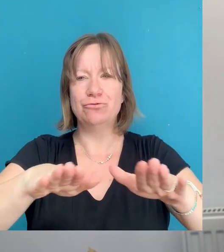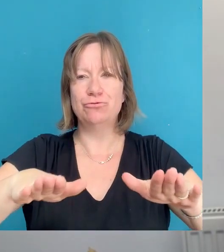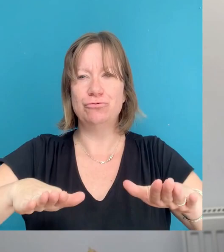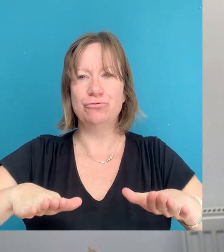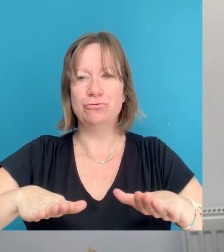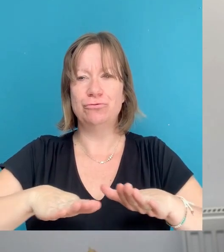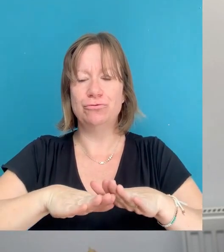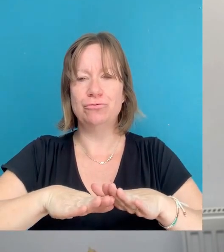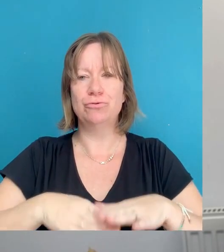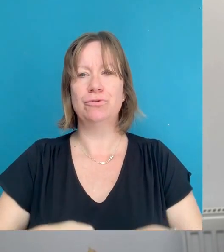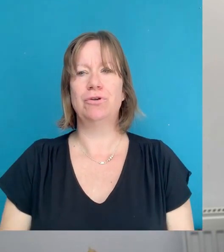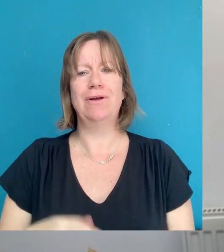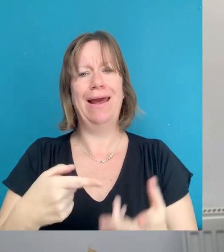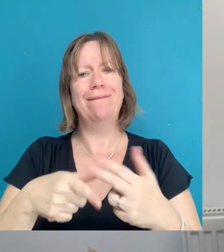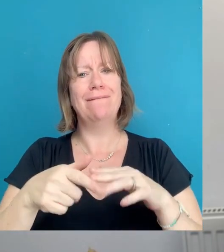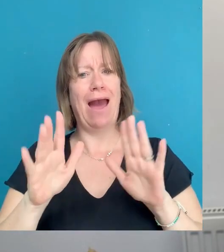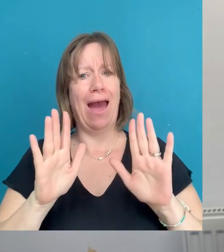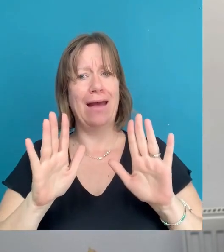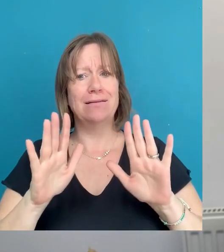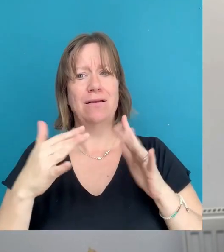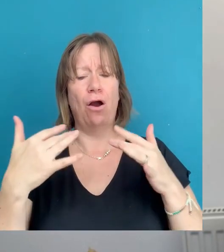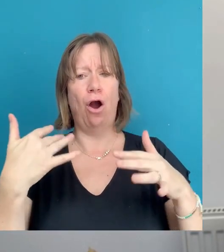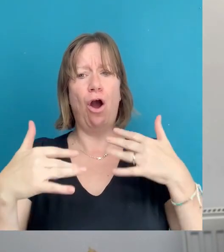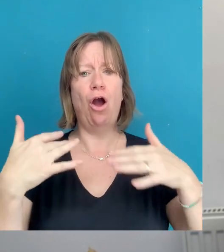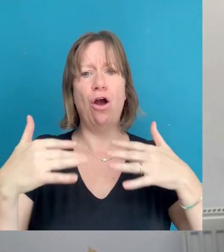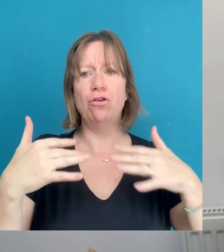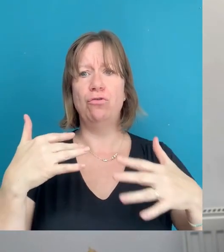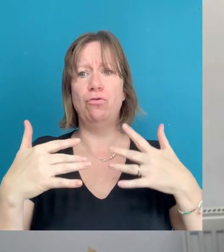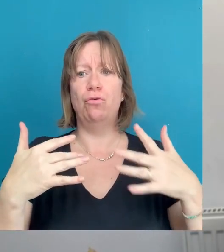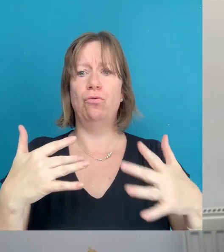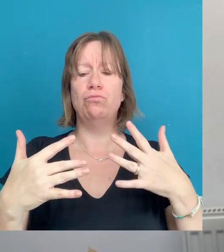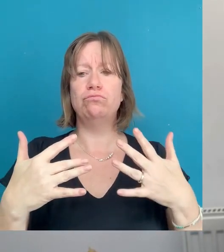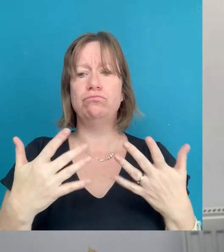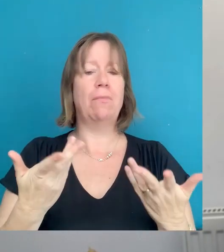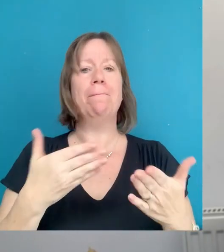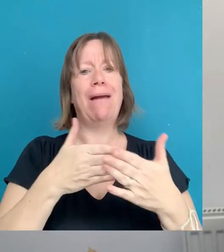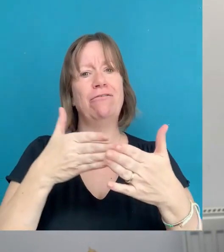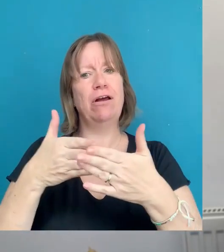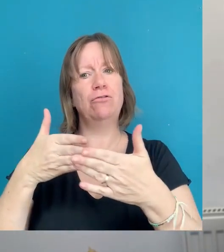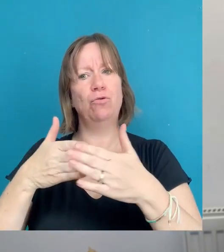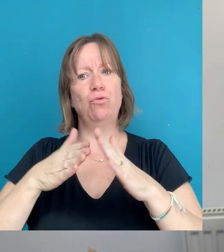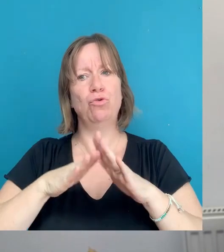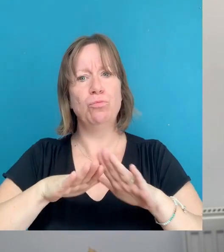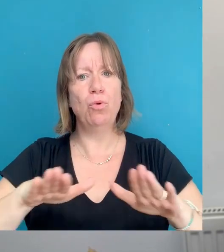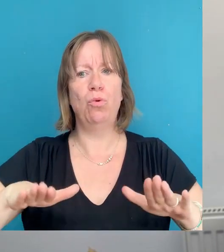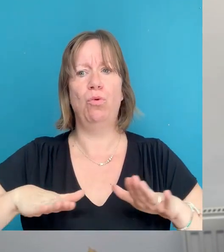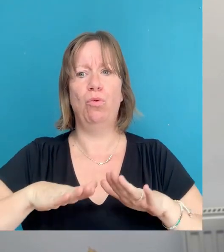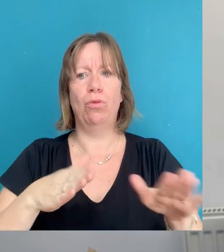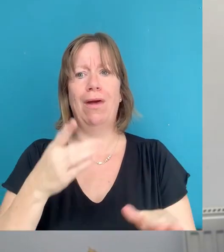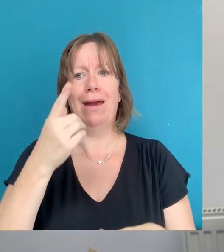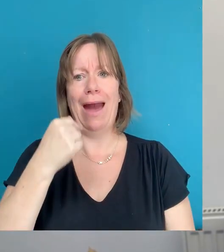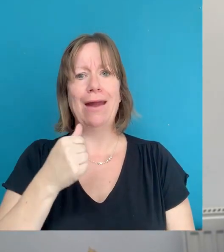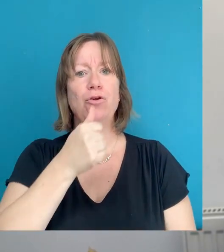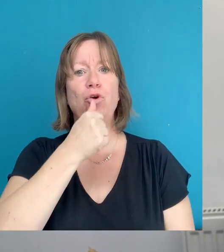If you can't open your hands, it's painful, or you just, it Then